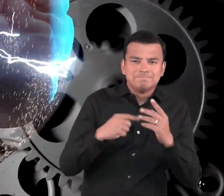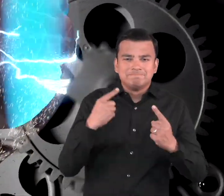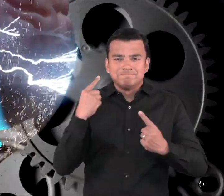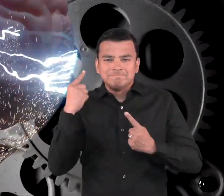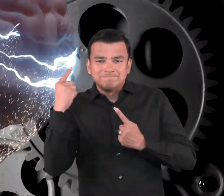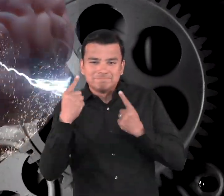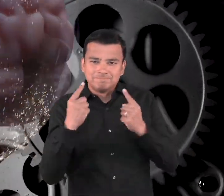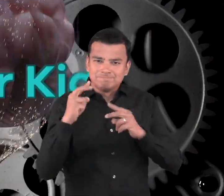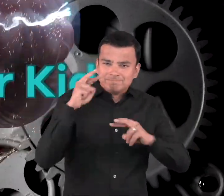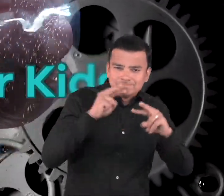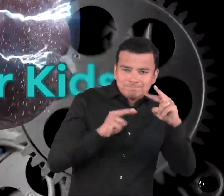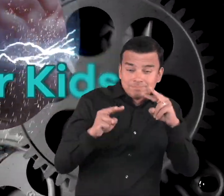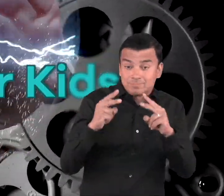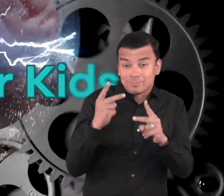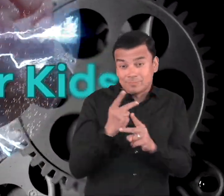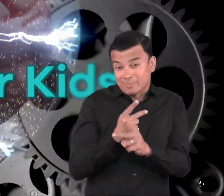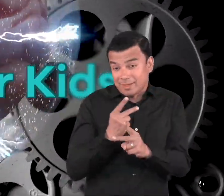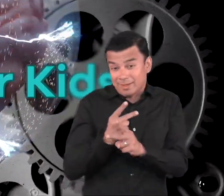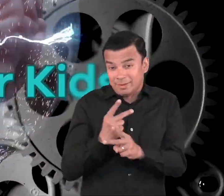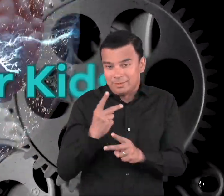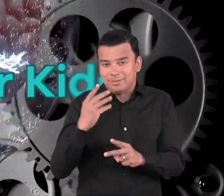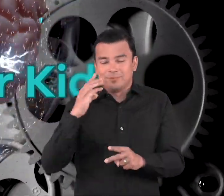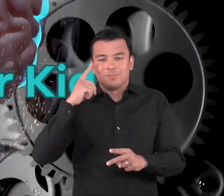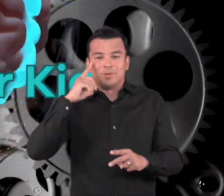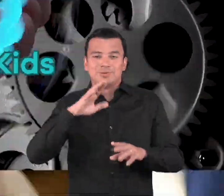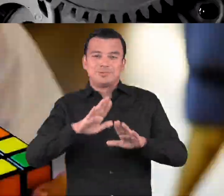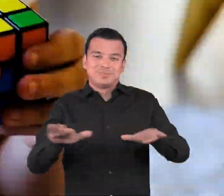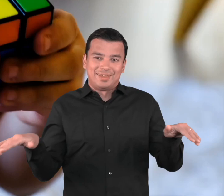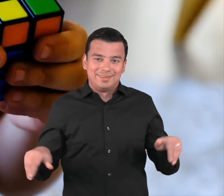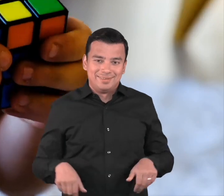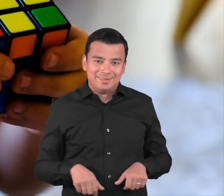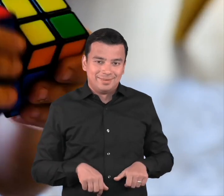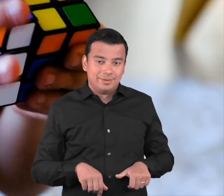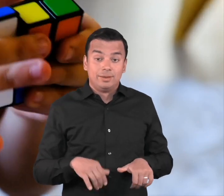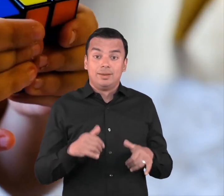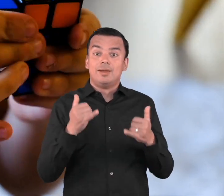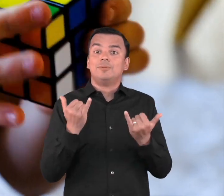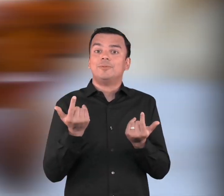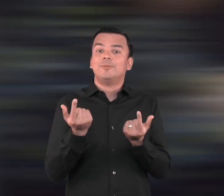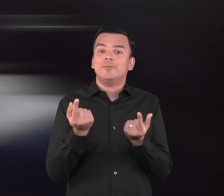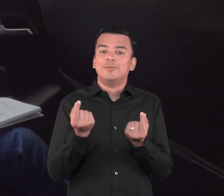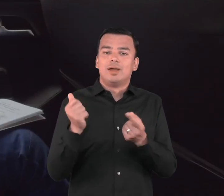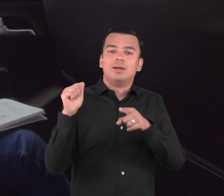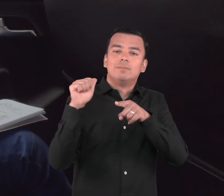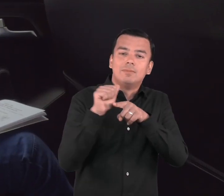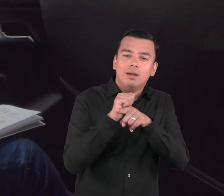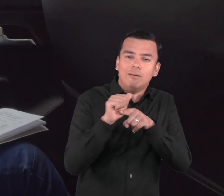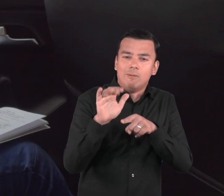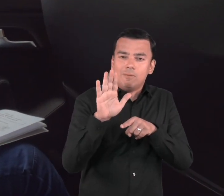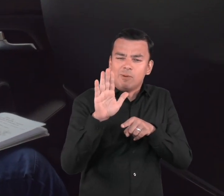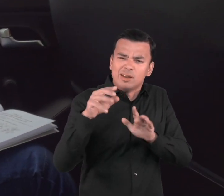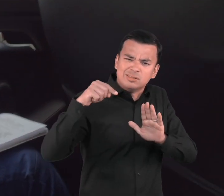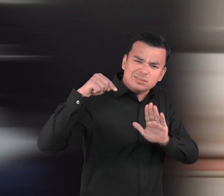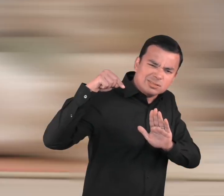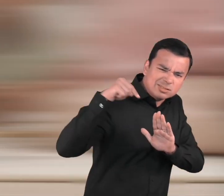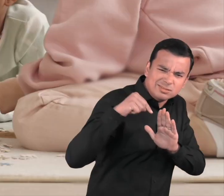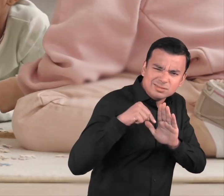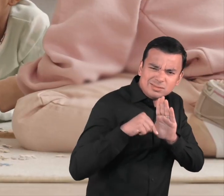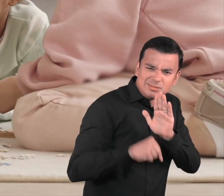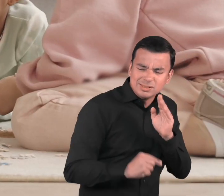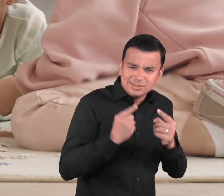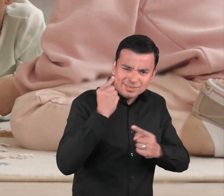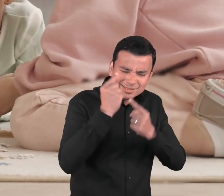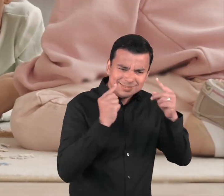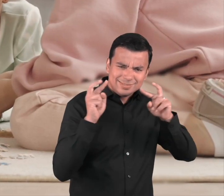critical thinking skills and examples for kids. Today, we are going to practice using our critical